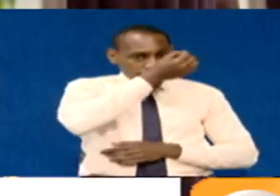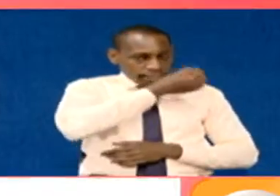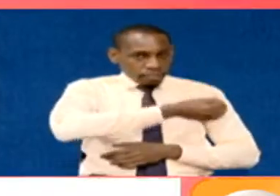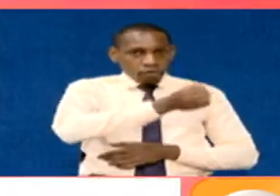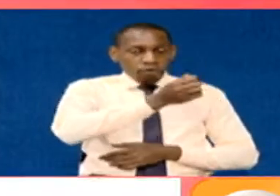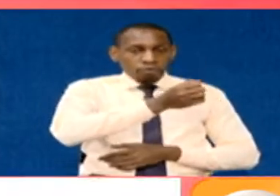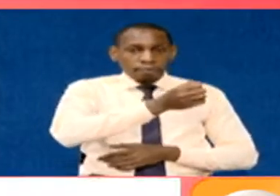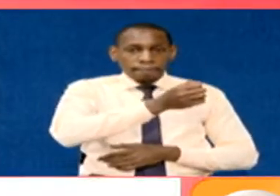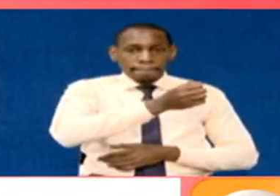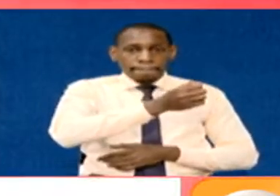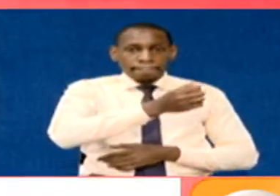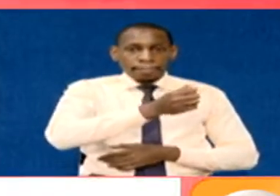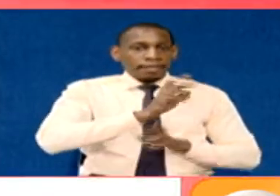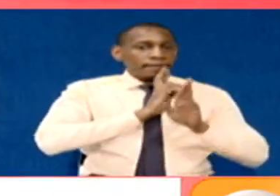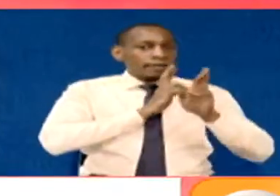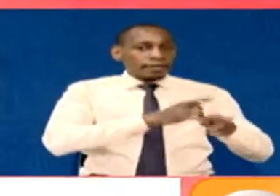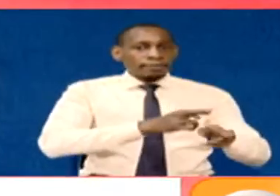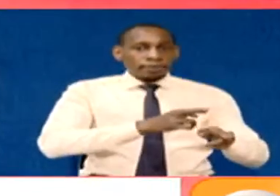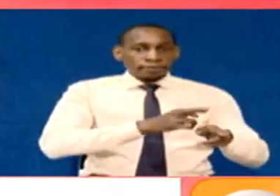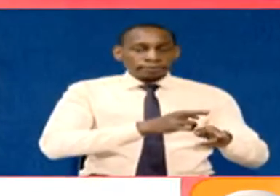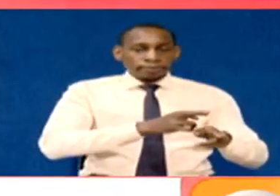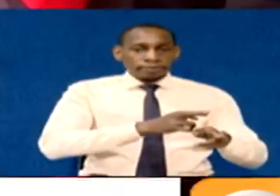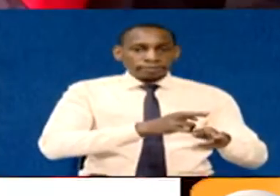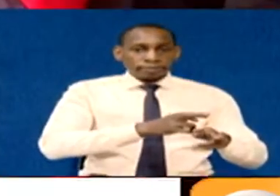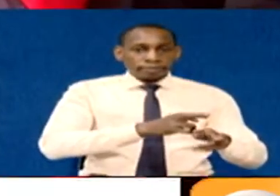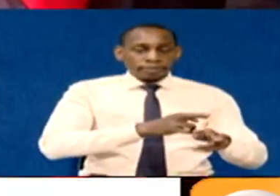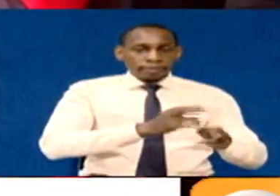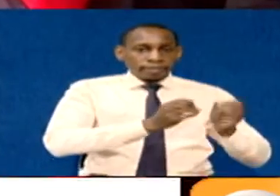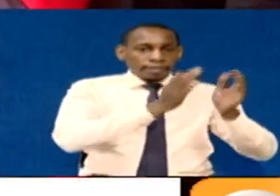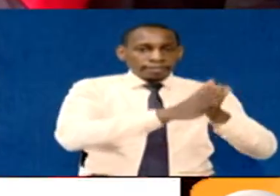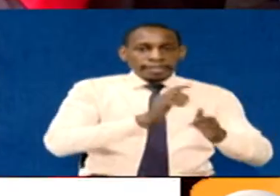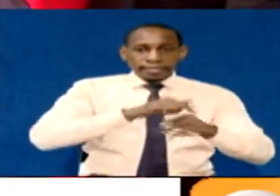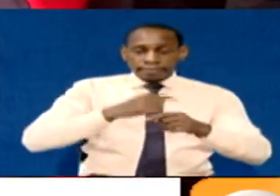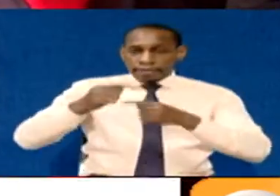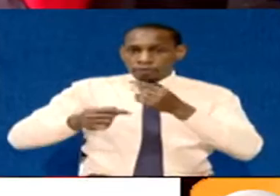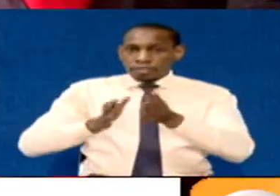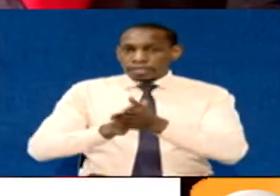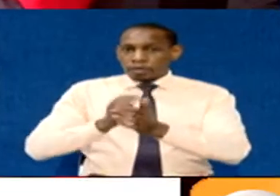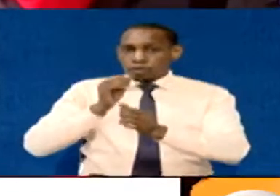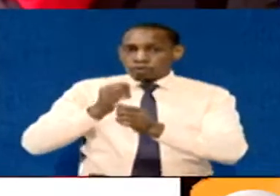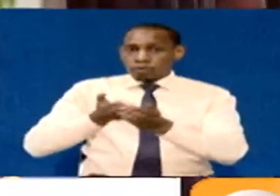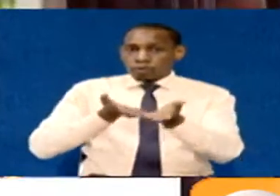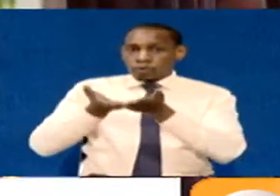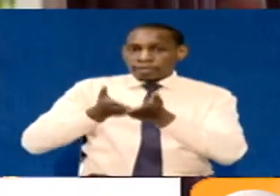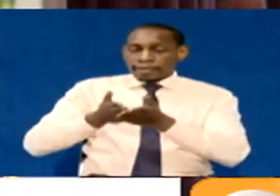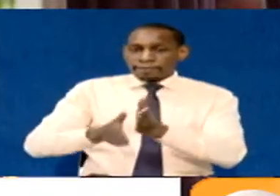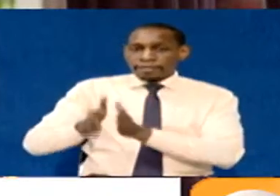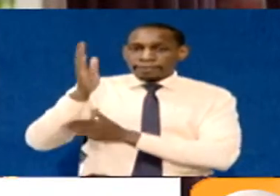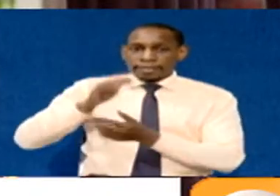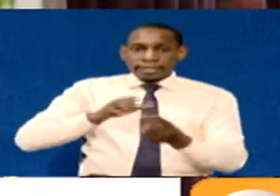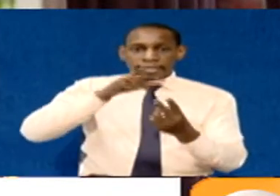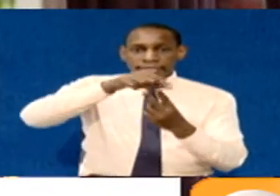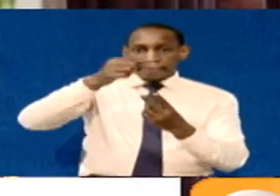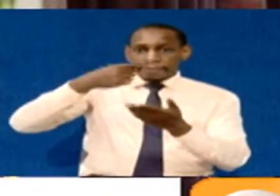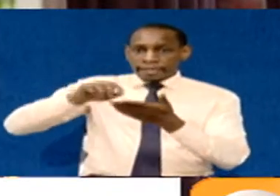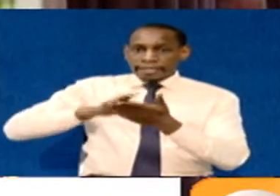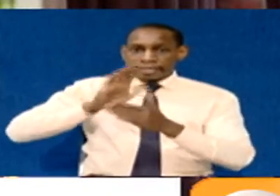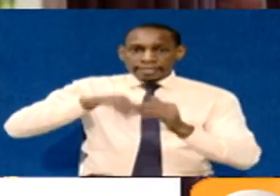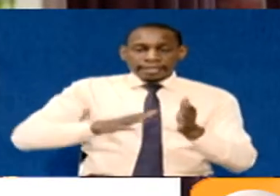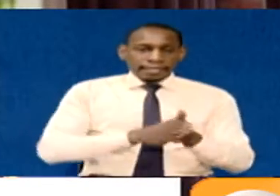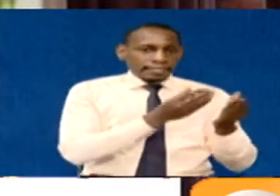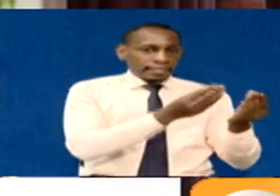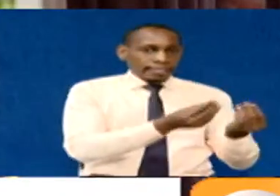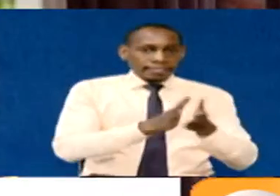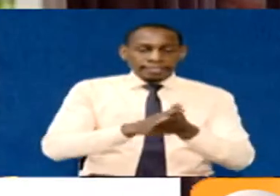eye to reports of our state organs. As long as I serve as president, I will choose the right over the convenient, I